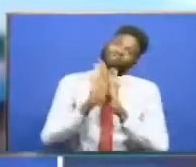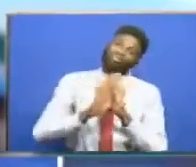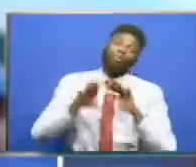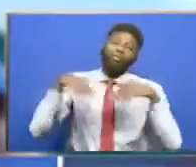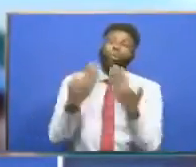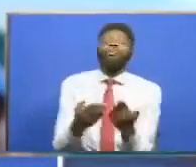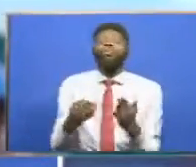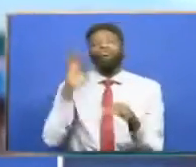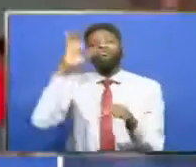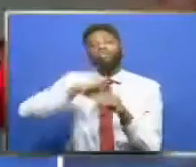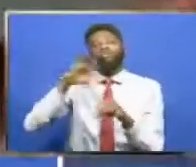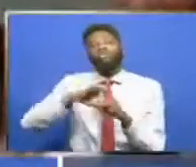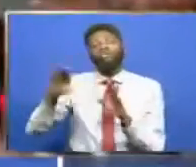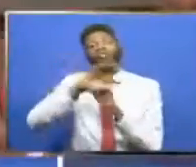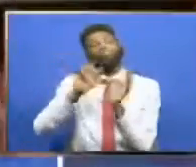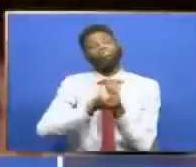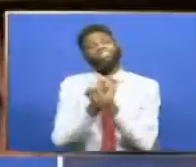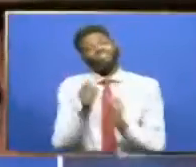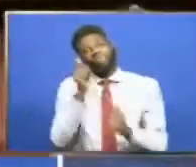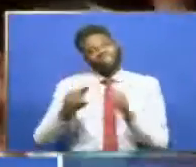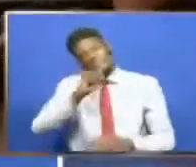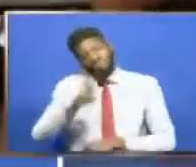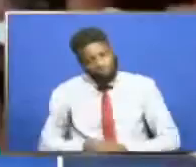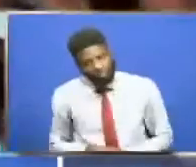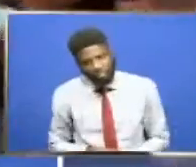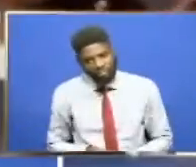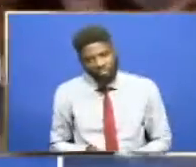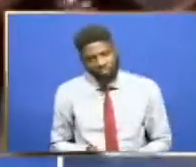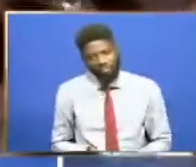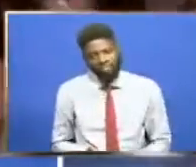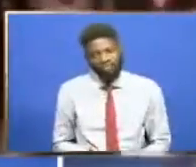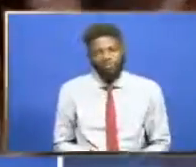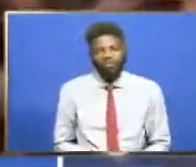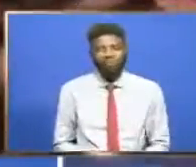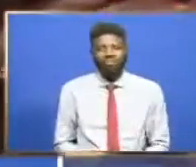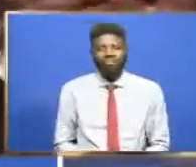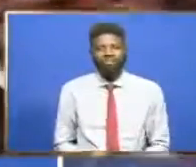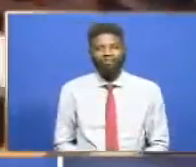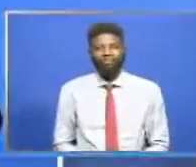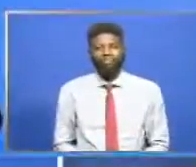referendum? Ben Chumba, reporting for Channel One News.